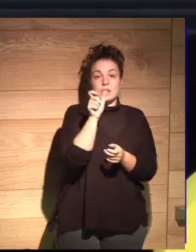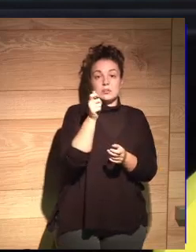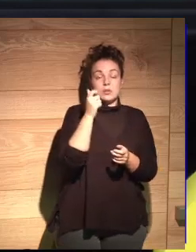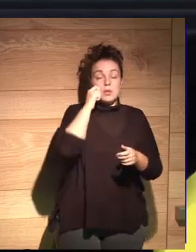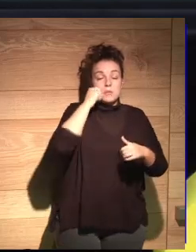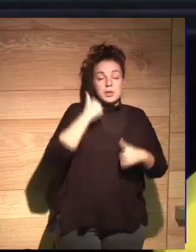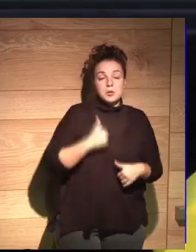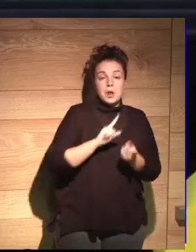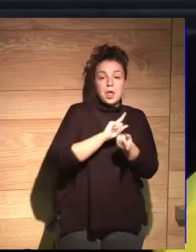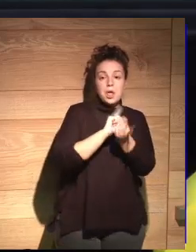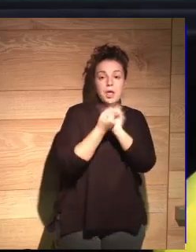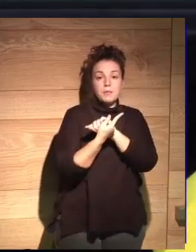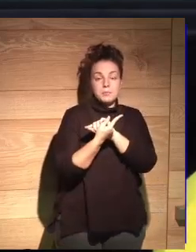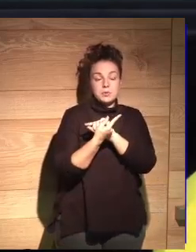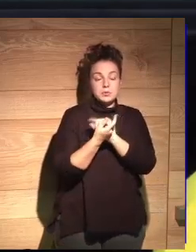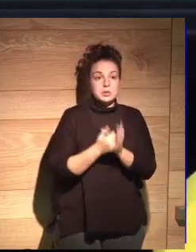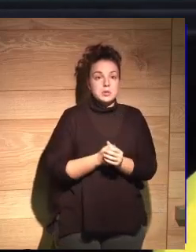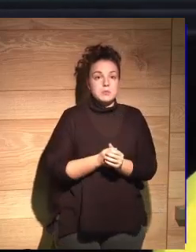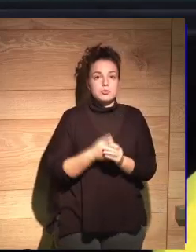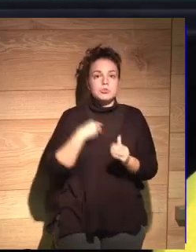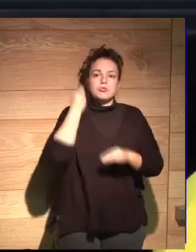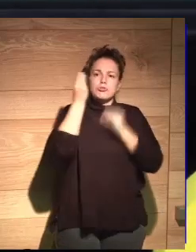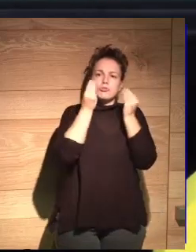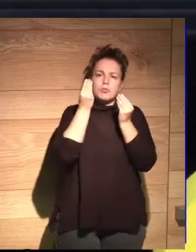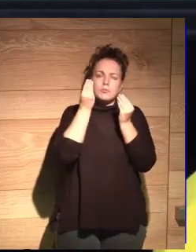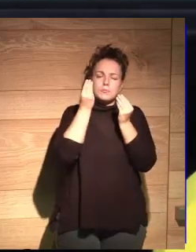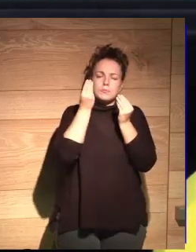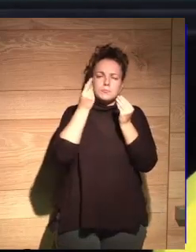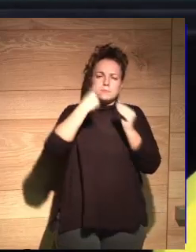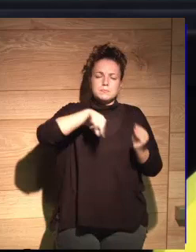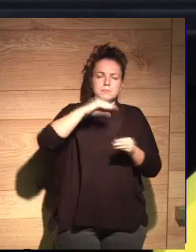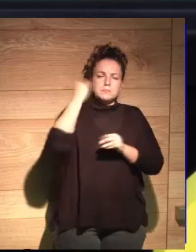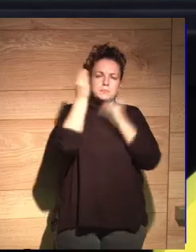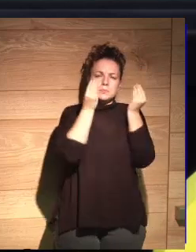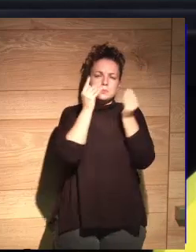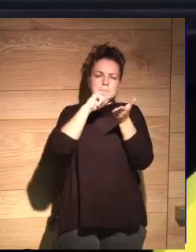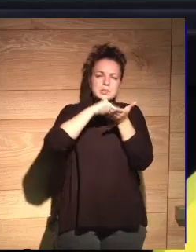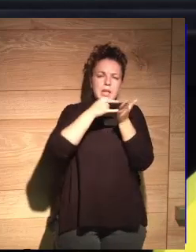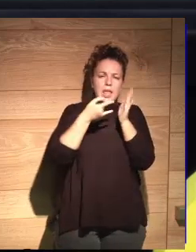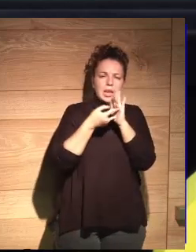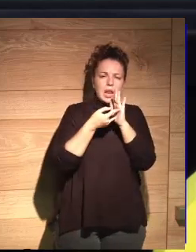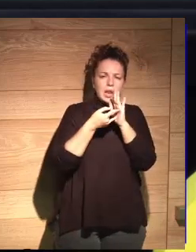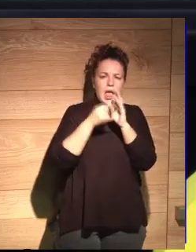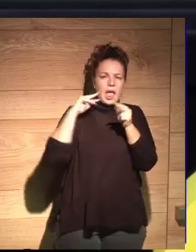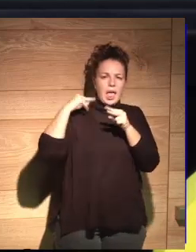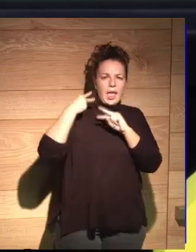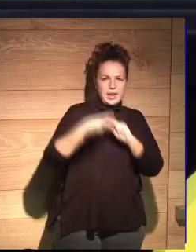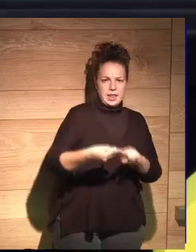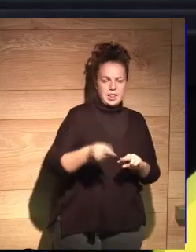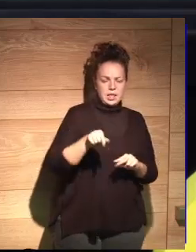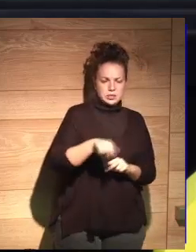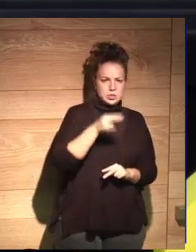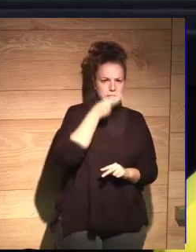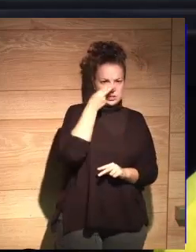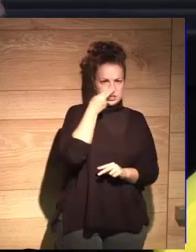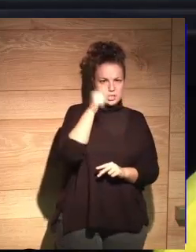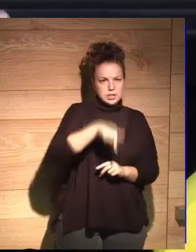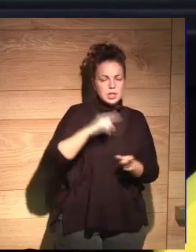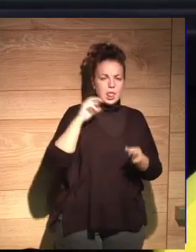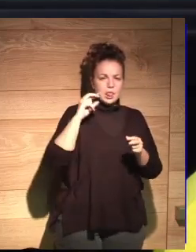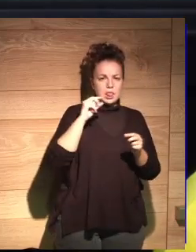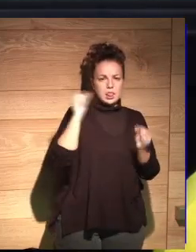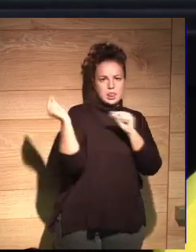an evolution biologist, even more, what we think is about genetic engineering. And that's what we are